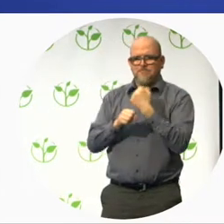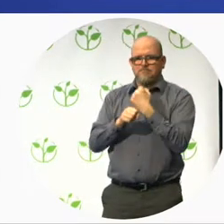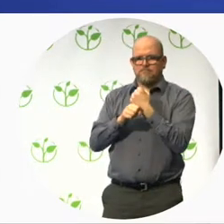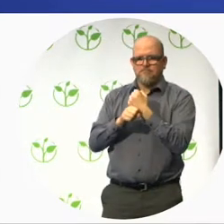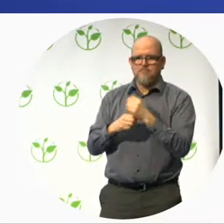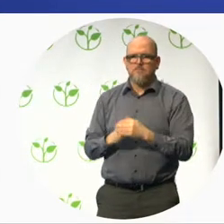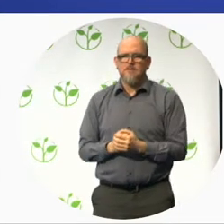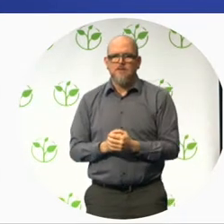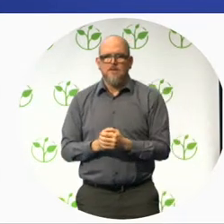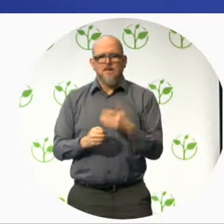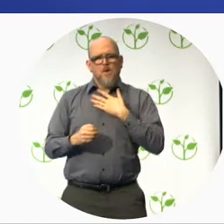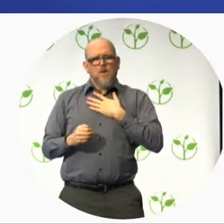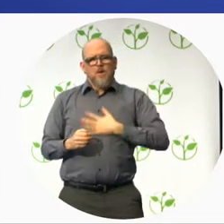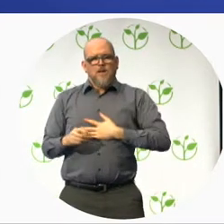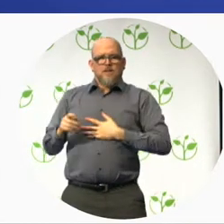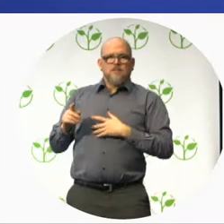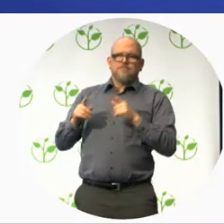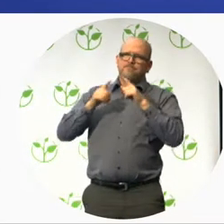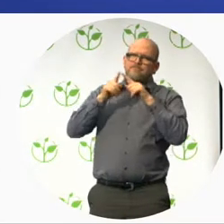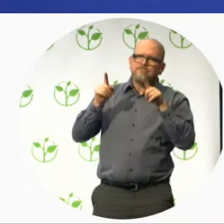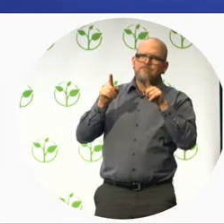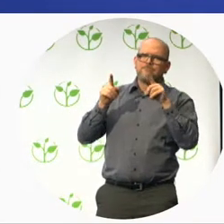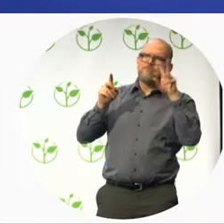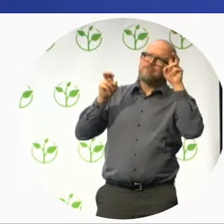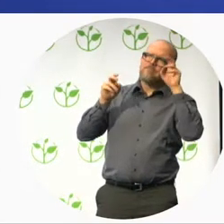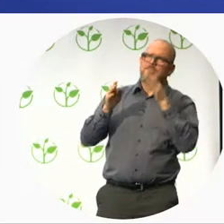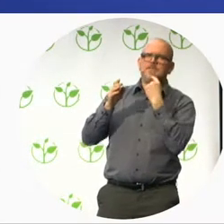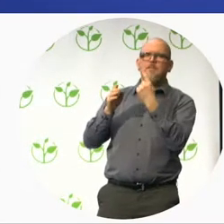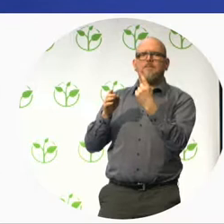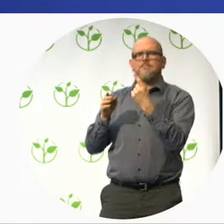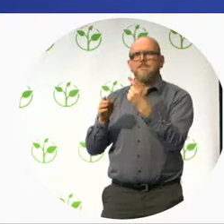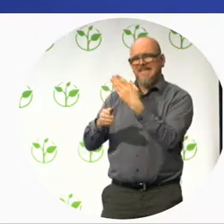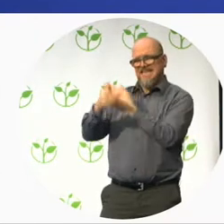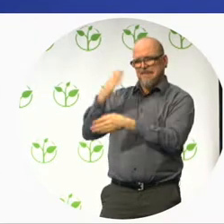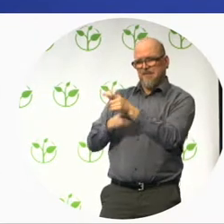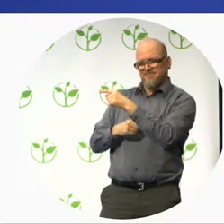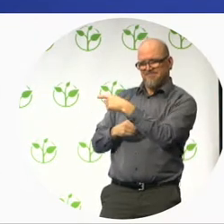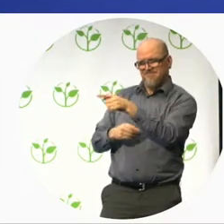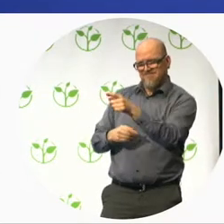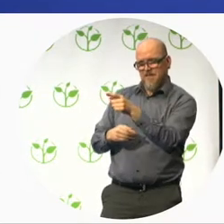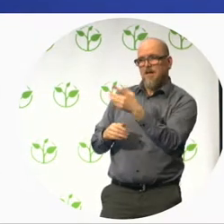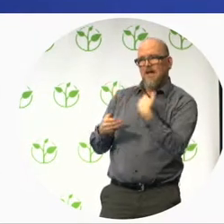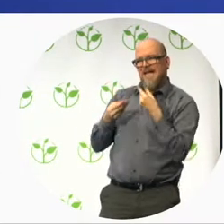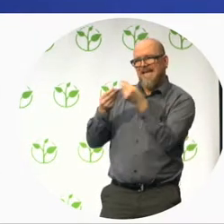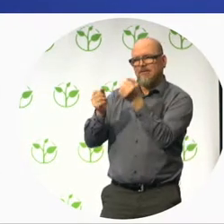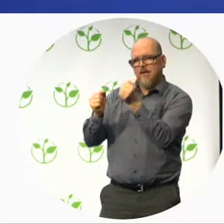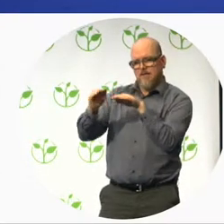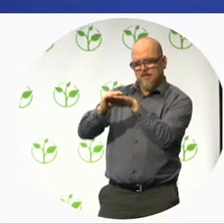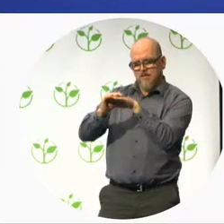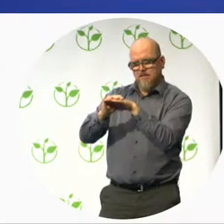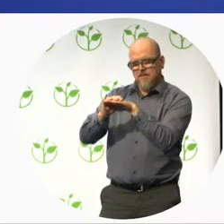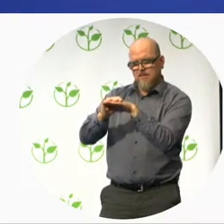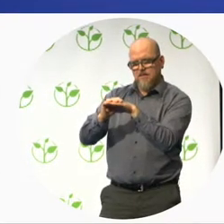of individuals with disabilities. The U.S. Department of State leads America's foreign policy